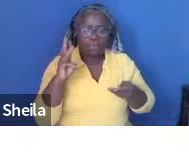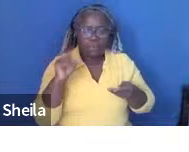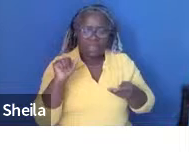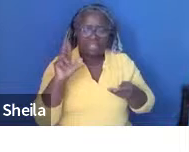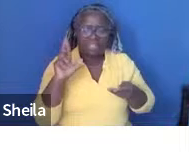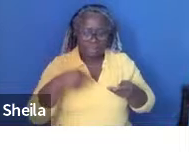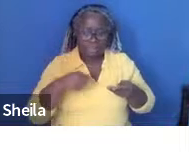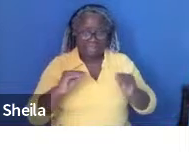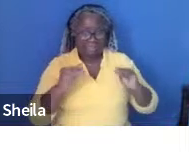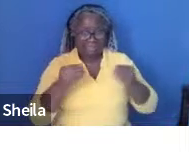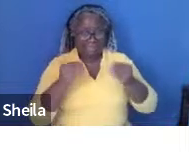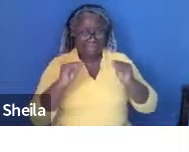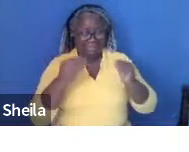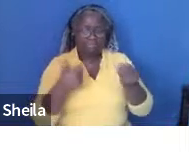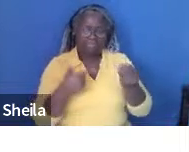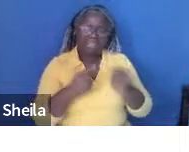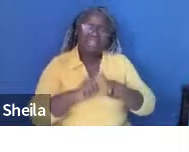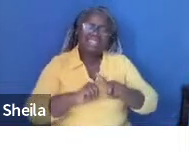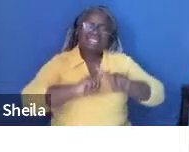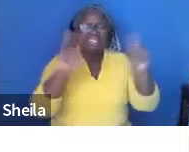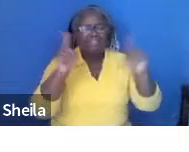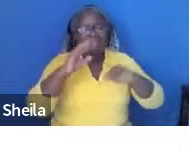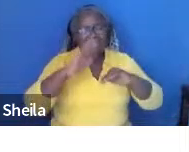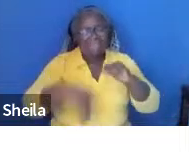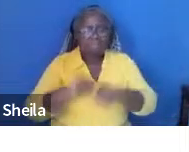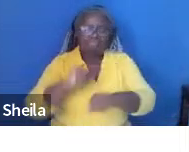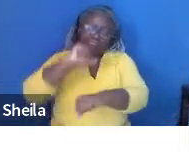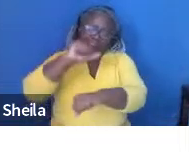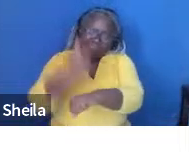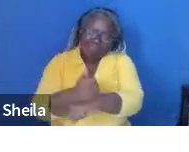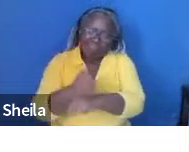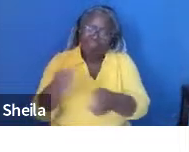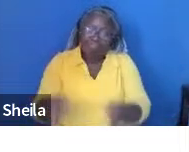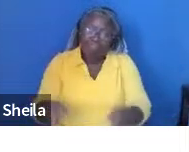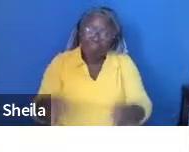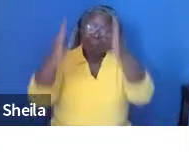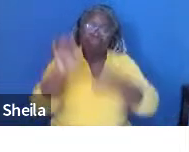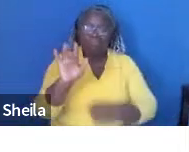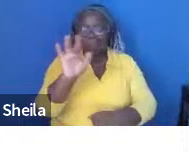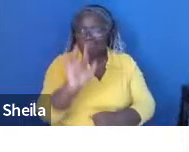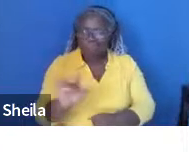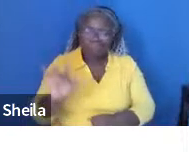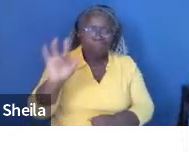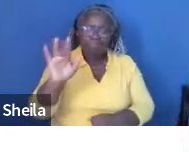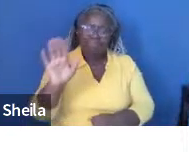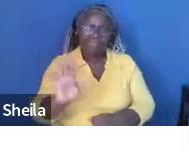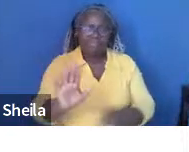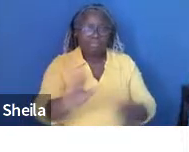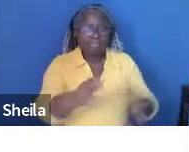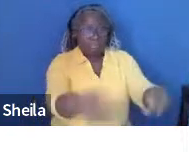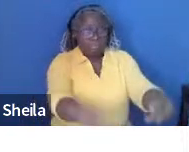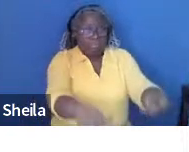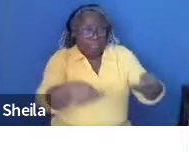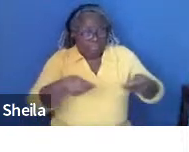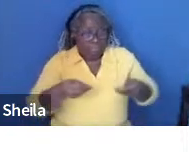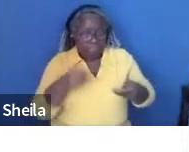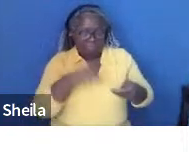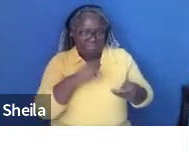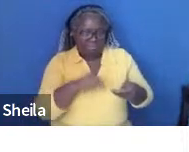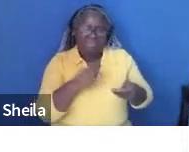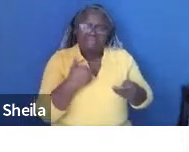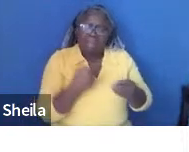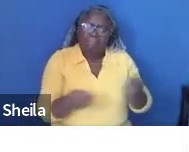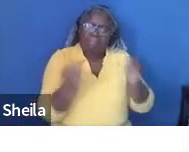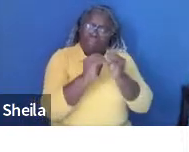patient might be able to enable accessibility tools on the tablet. I'll also point out that the patient history form that's to